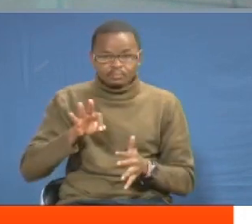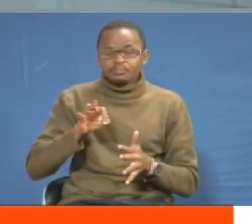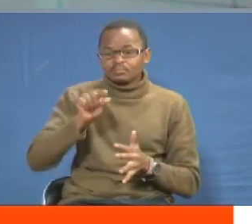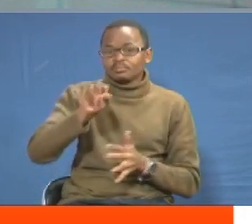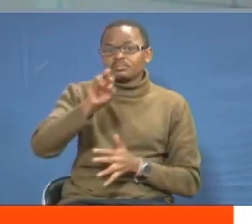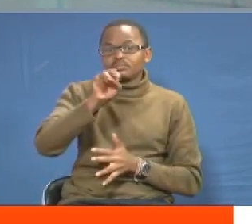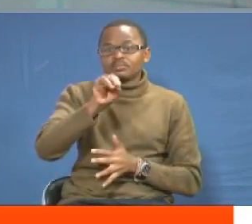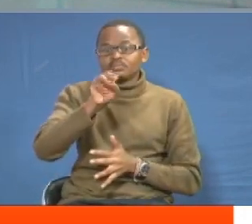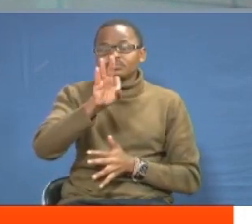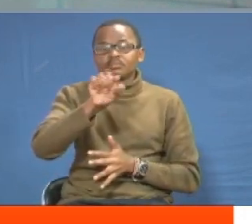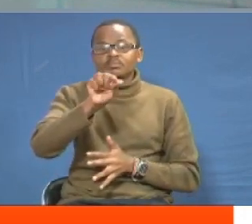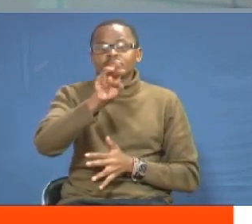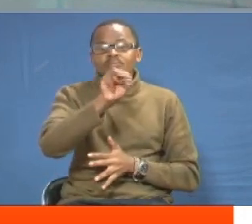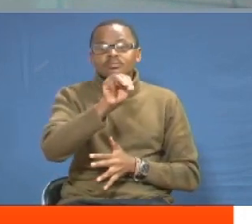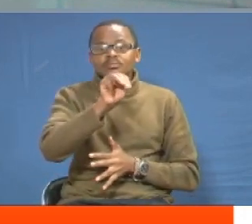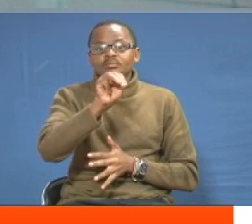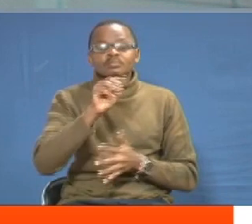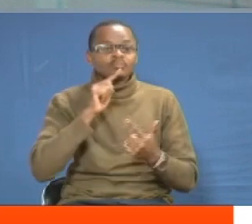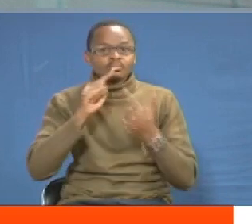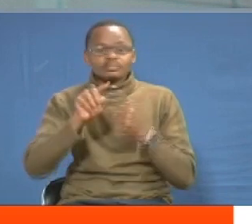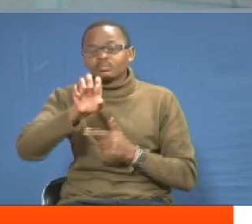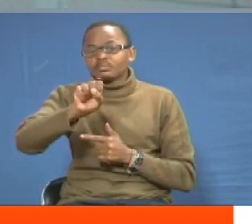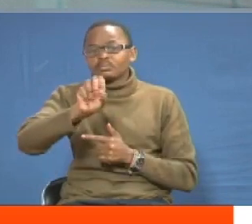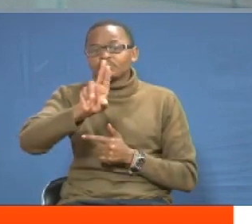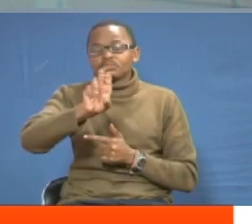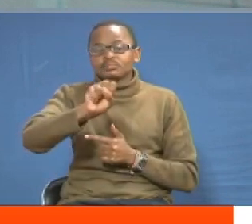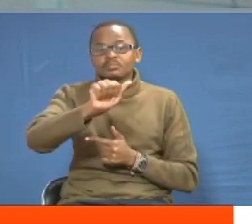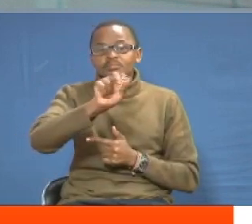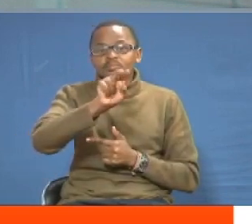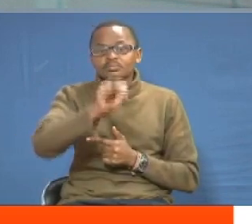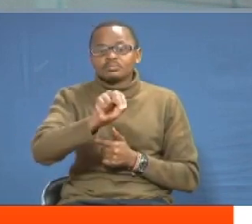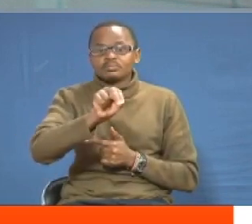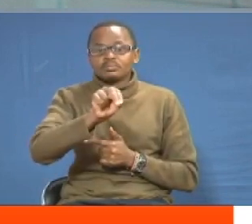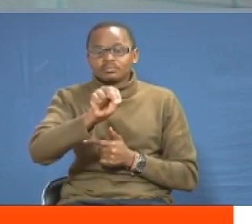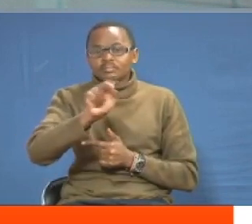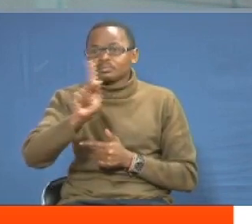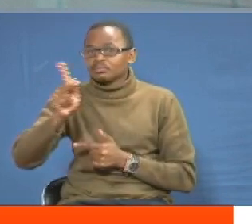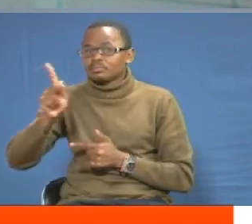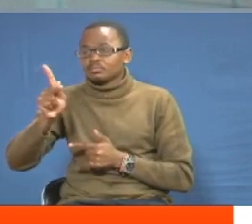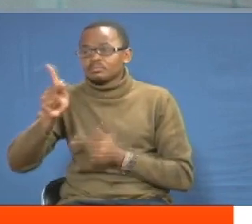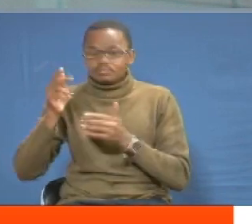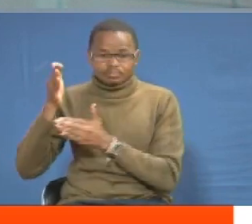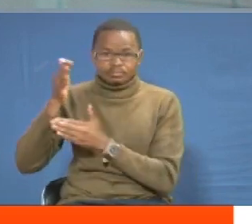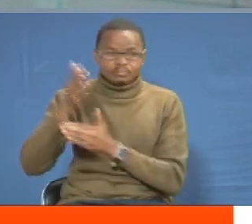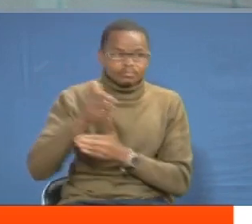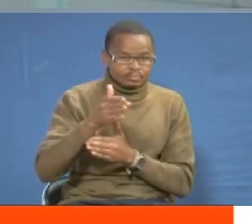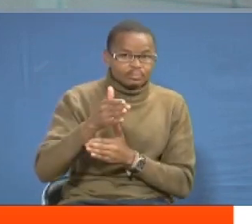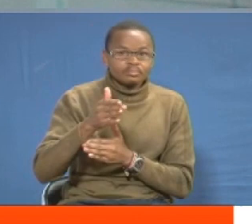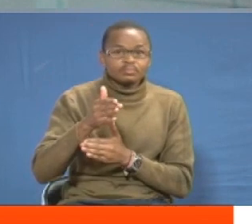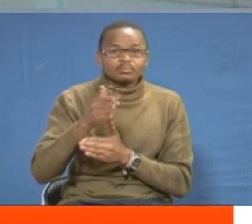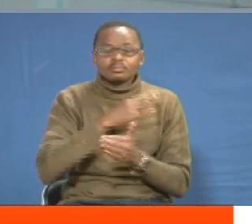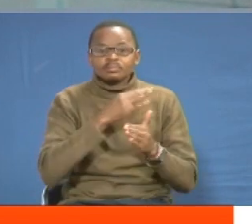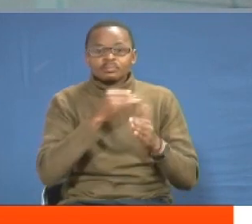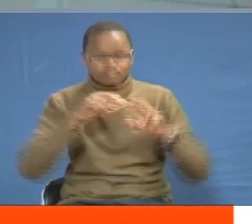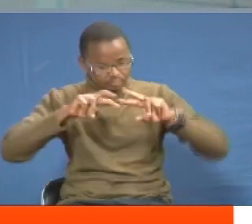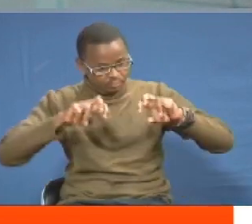female genital mutilation, FGM. We talked to Susan Otieno, the Interim Action Aid Kenya Executive